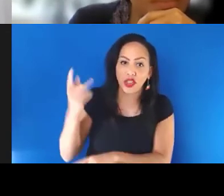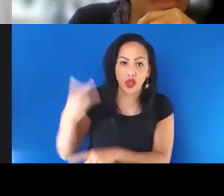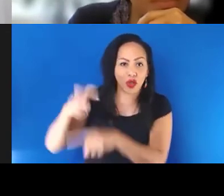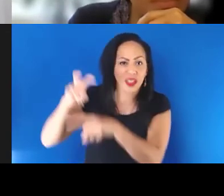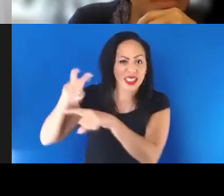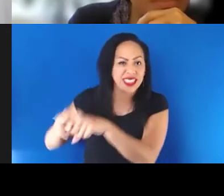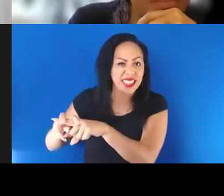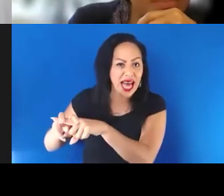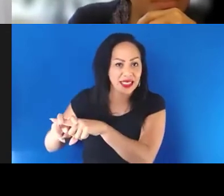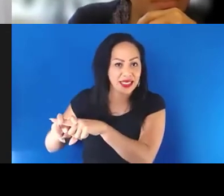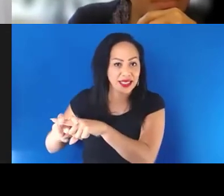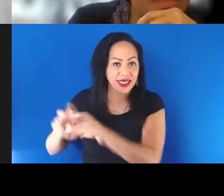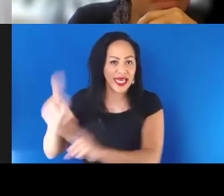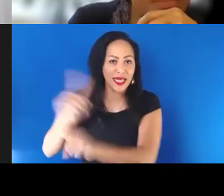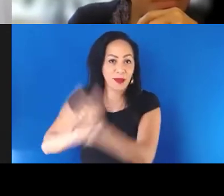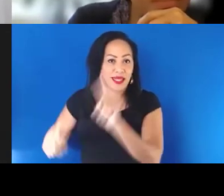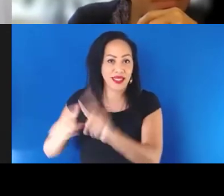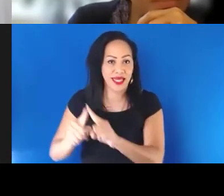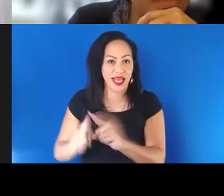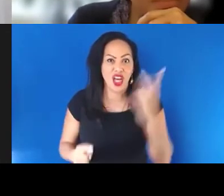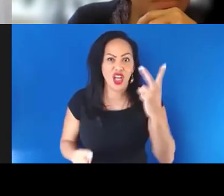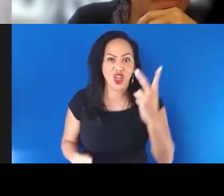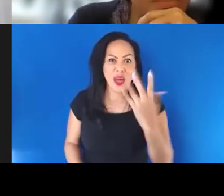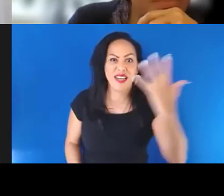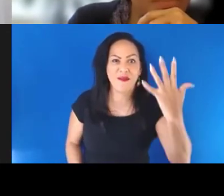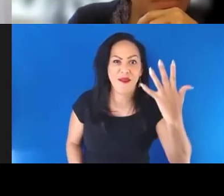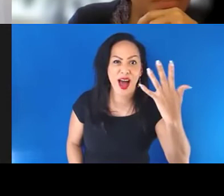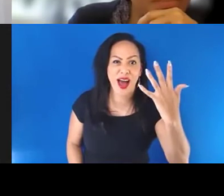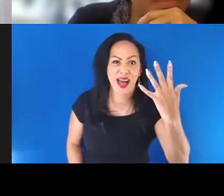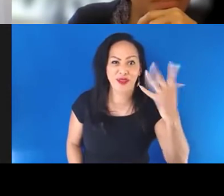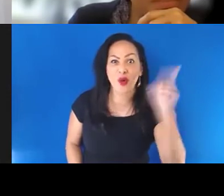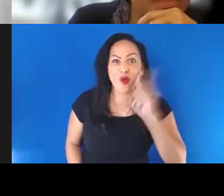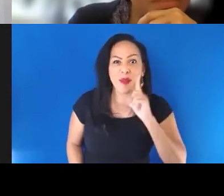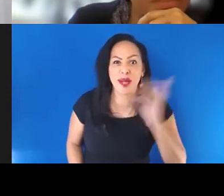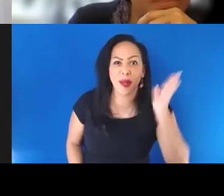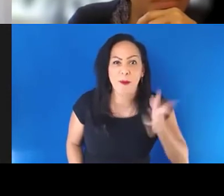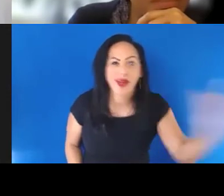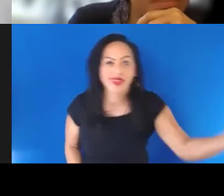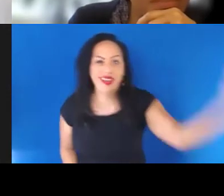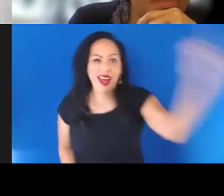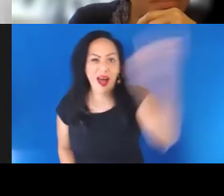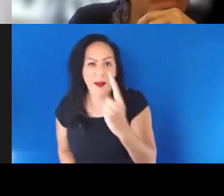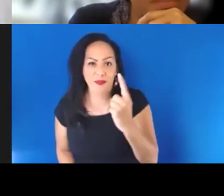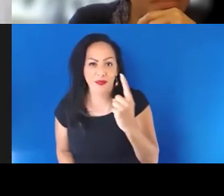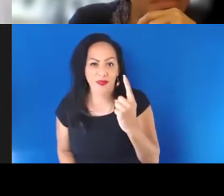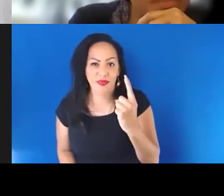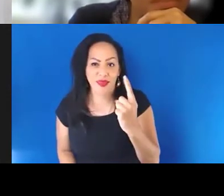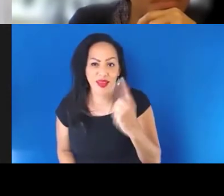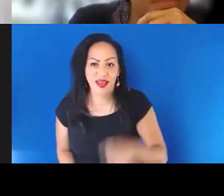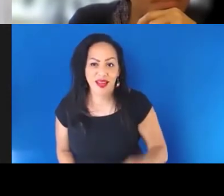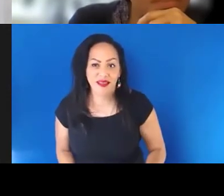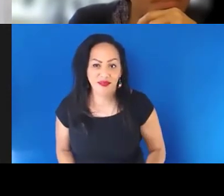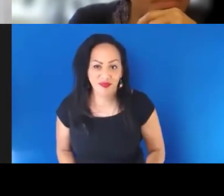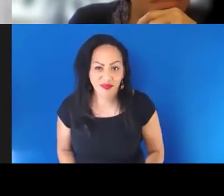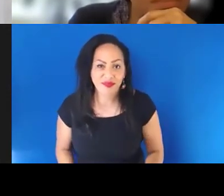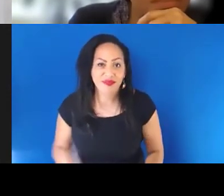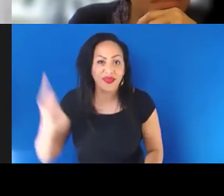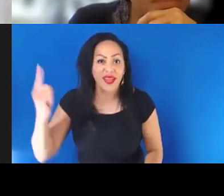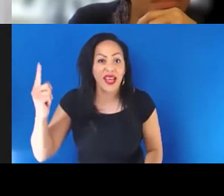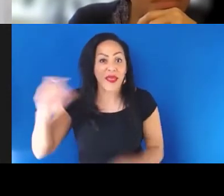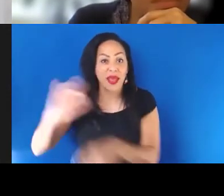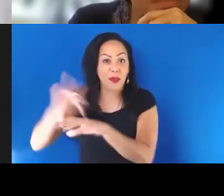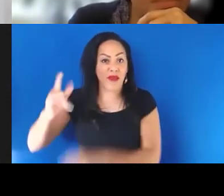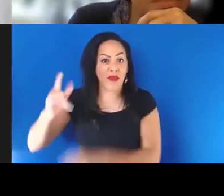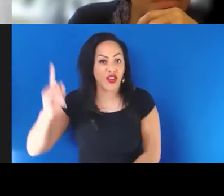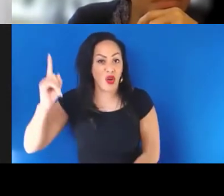least 25 women there. And if the 25 women felt that whatever we were talking was rubbish, to just make a lot of noise and drown us